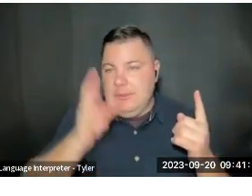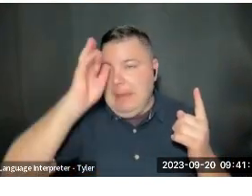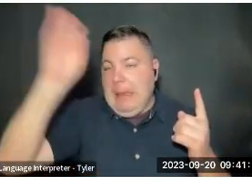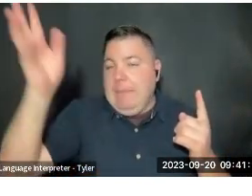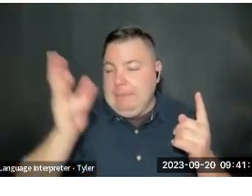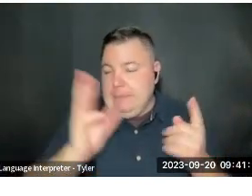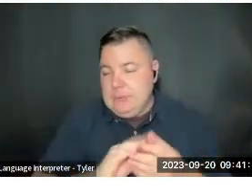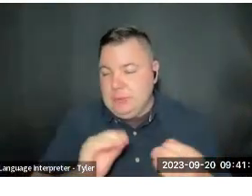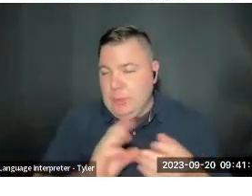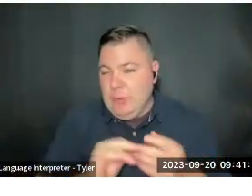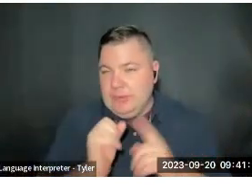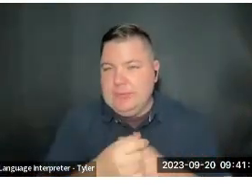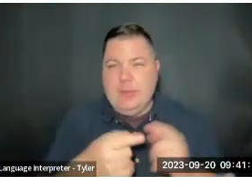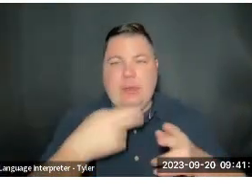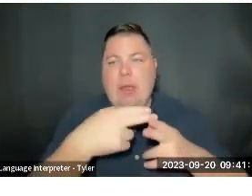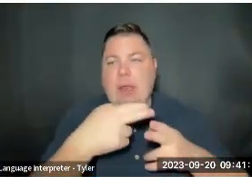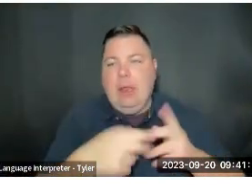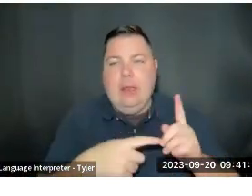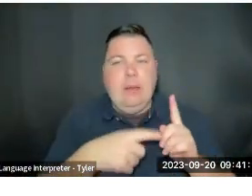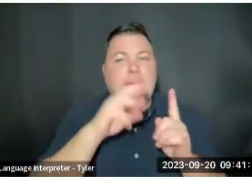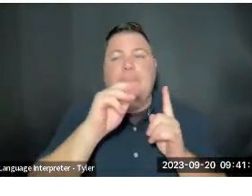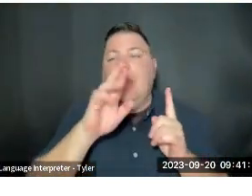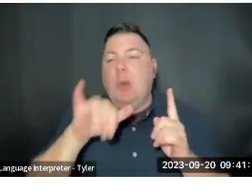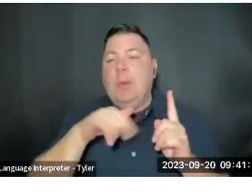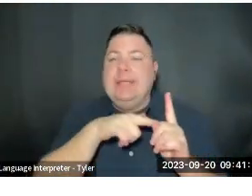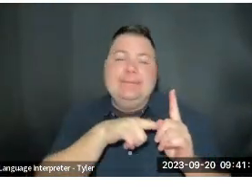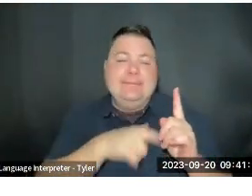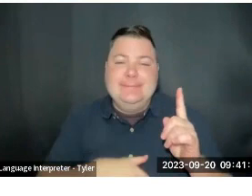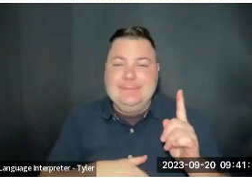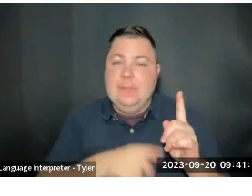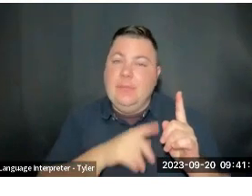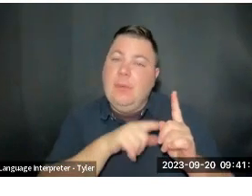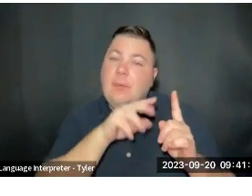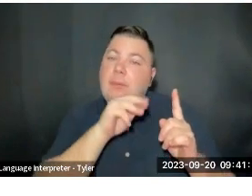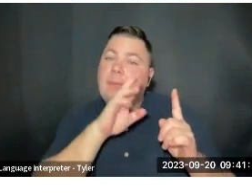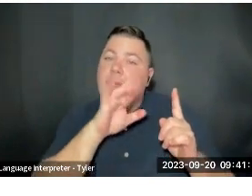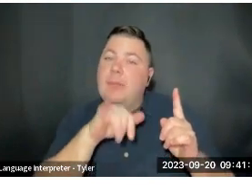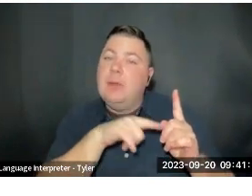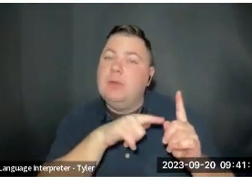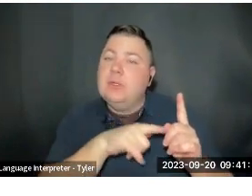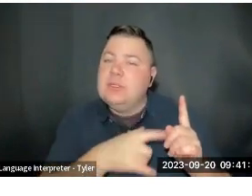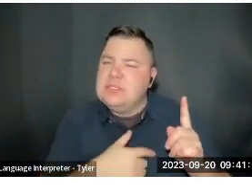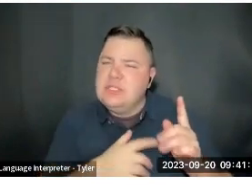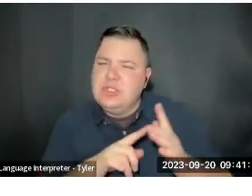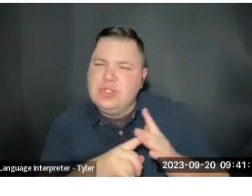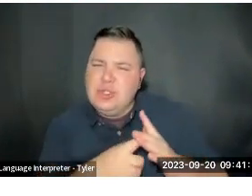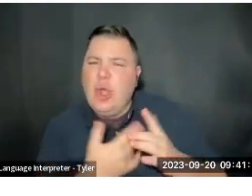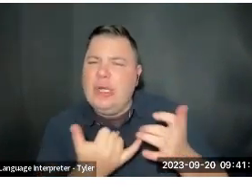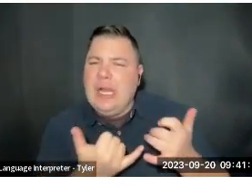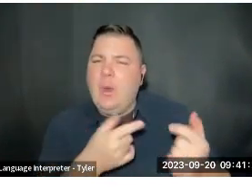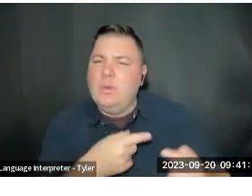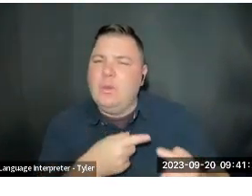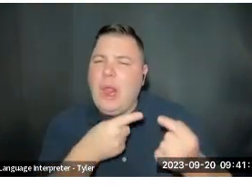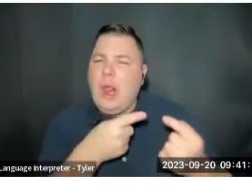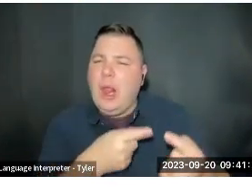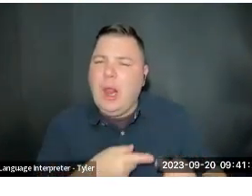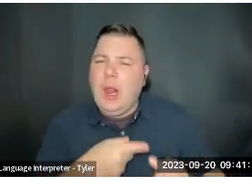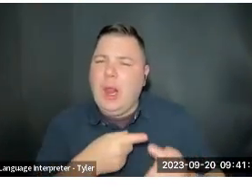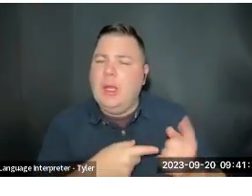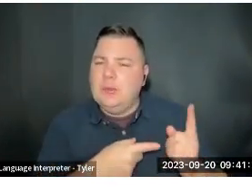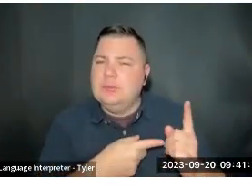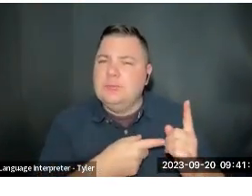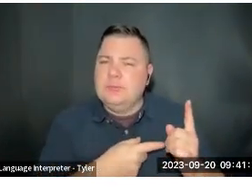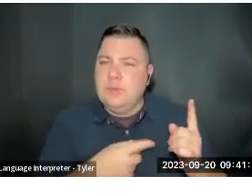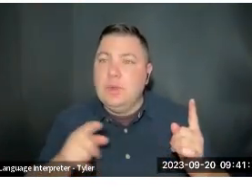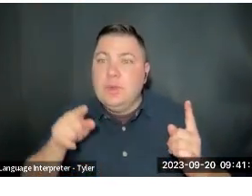A person named Mary, and Mary is starting to struggle. And then you, as